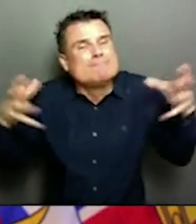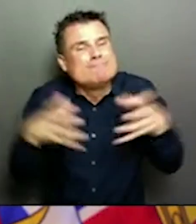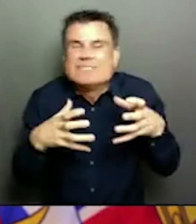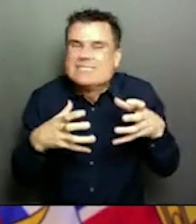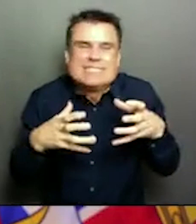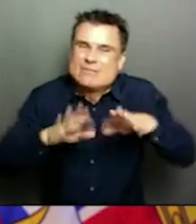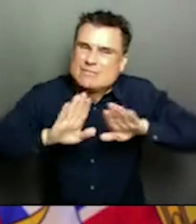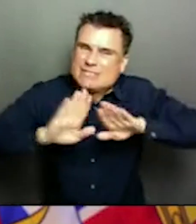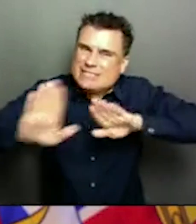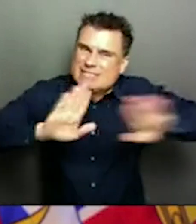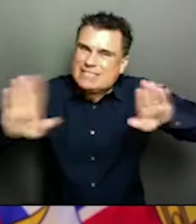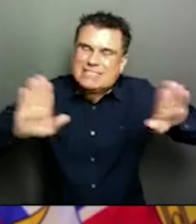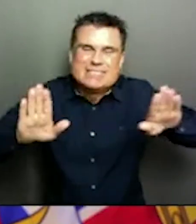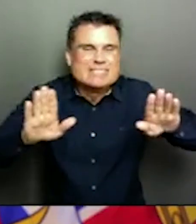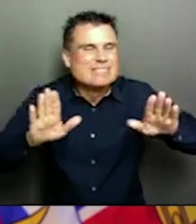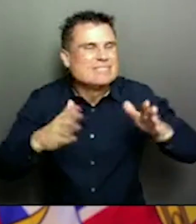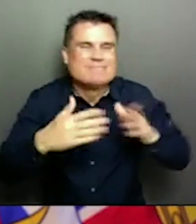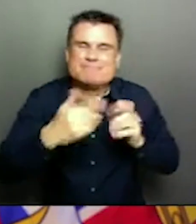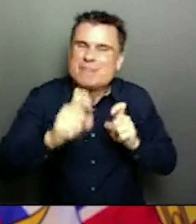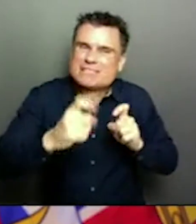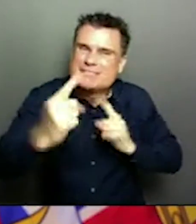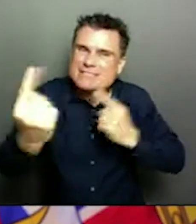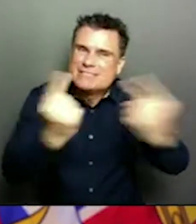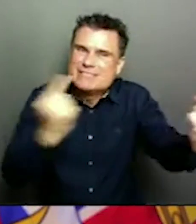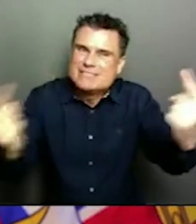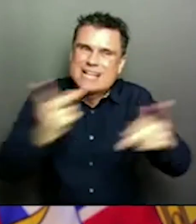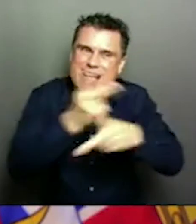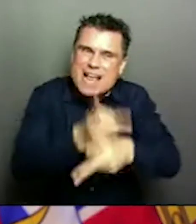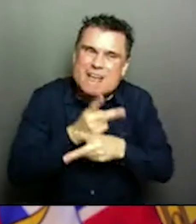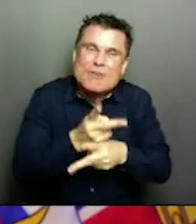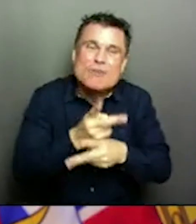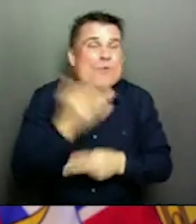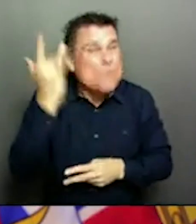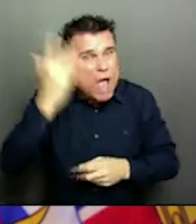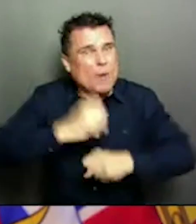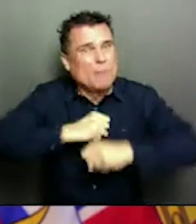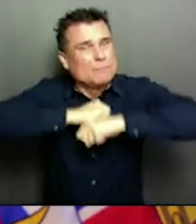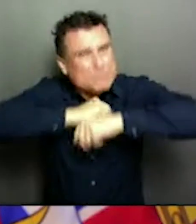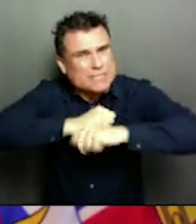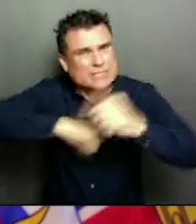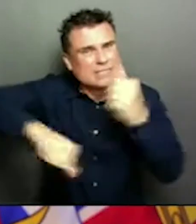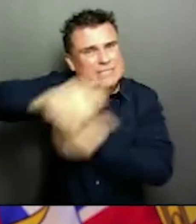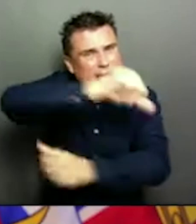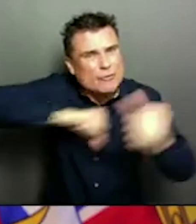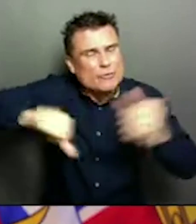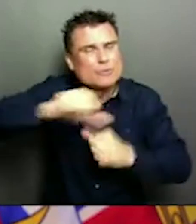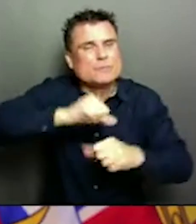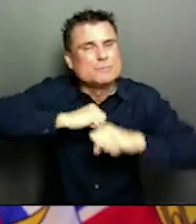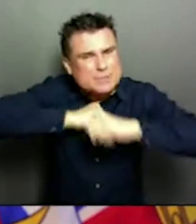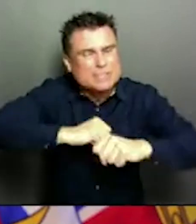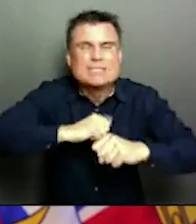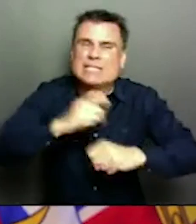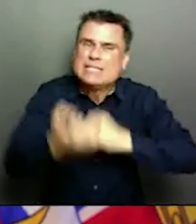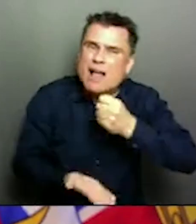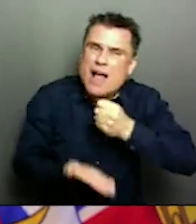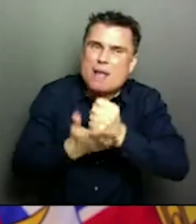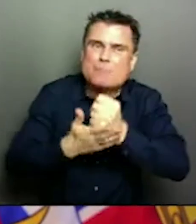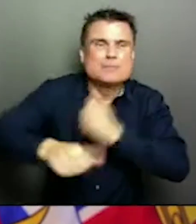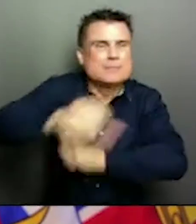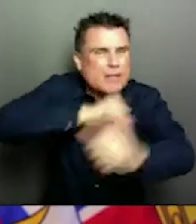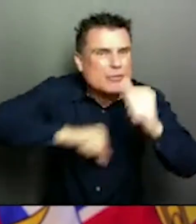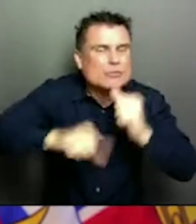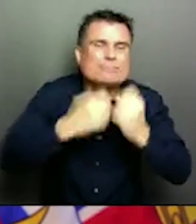be together again. Let's help each other by staying small, staying local, and pushing